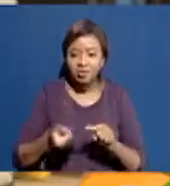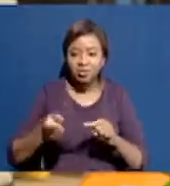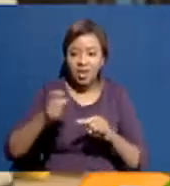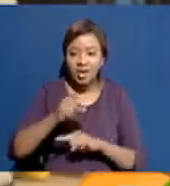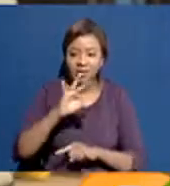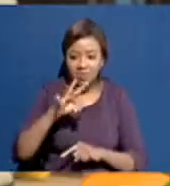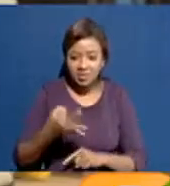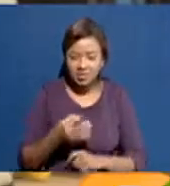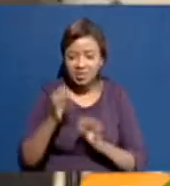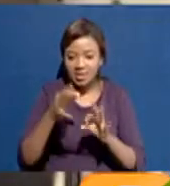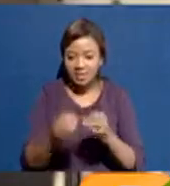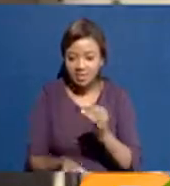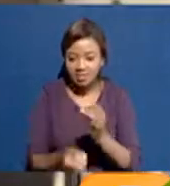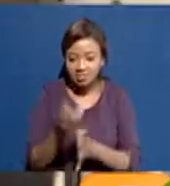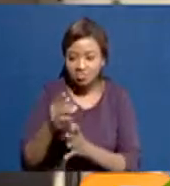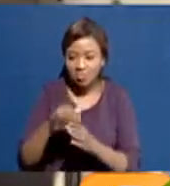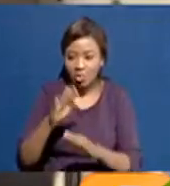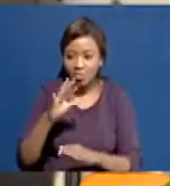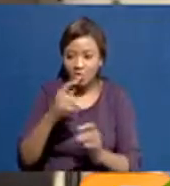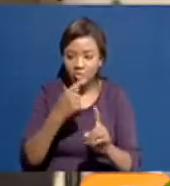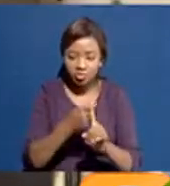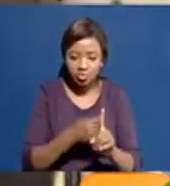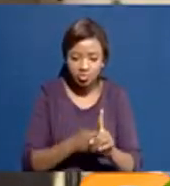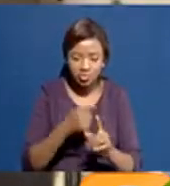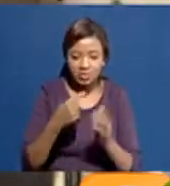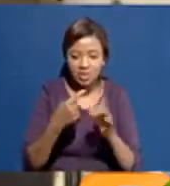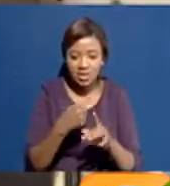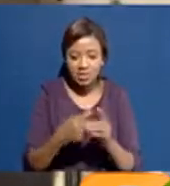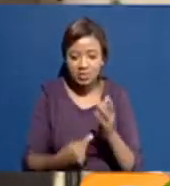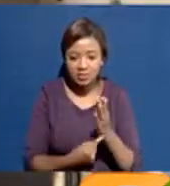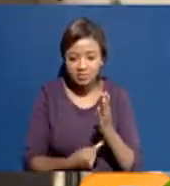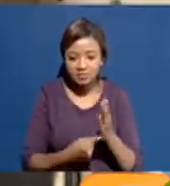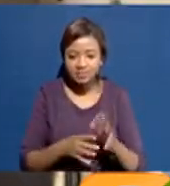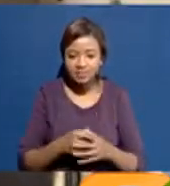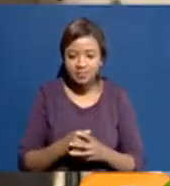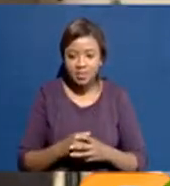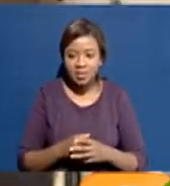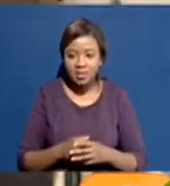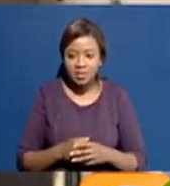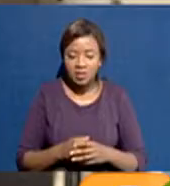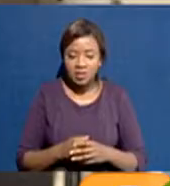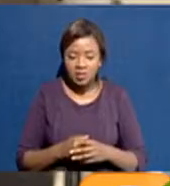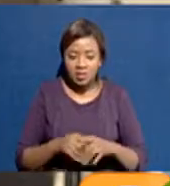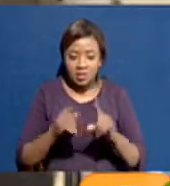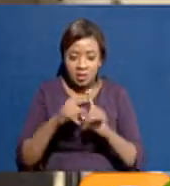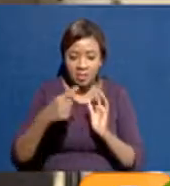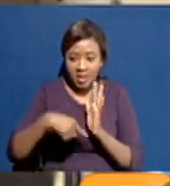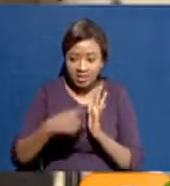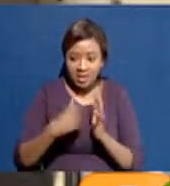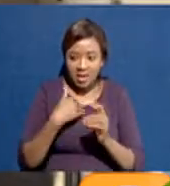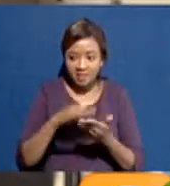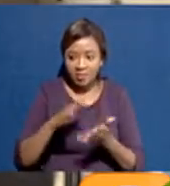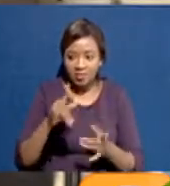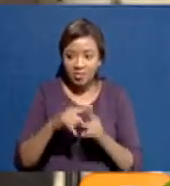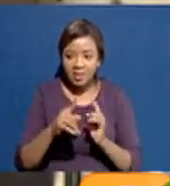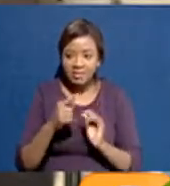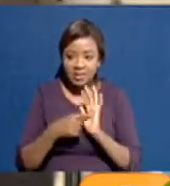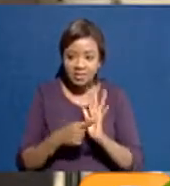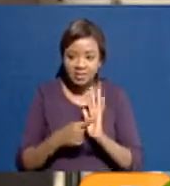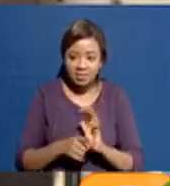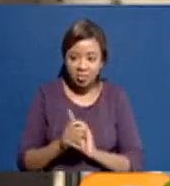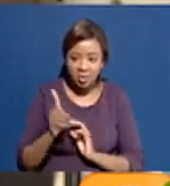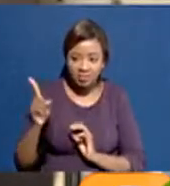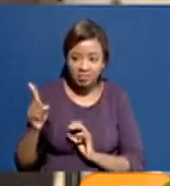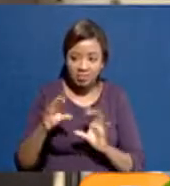we increase our production line. Plastic waste is one of the leading causes of environmental degradation in Kenya, but ventures like Gjenge